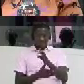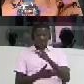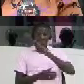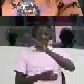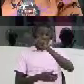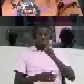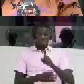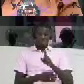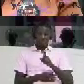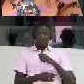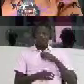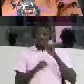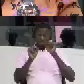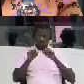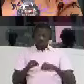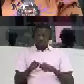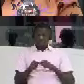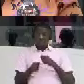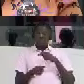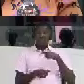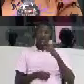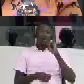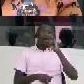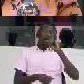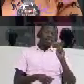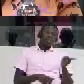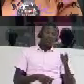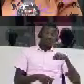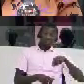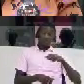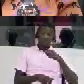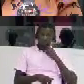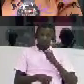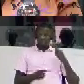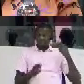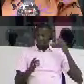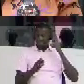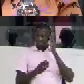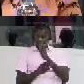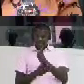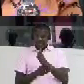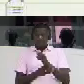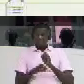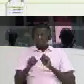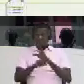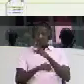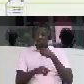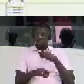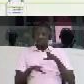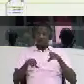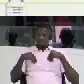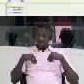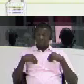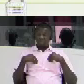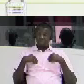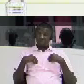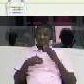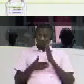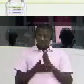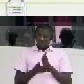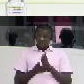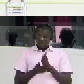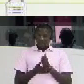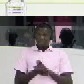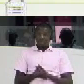it possible for the IGP to give you a direct order which you had to comply with? déglu li ma la laaj bu